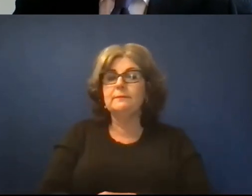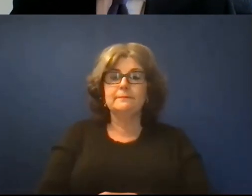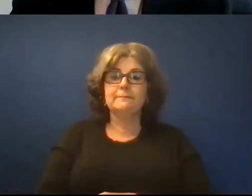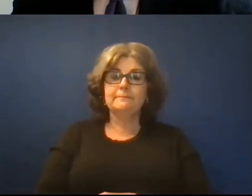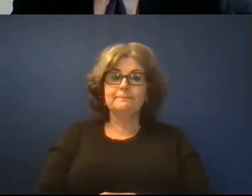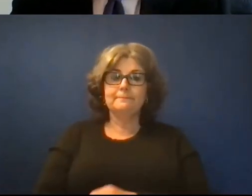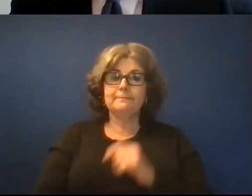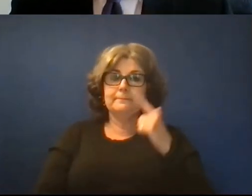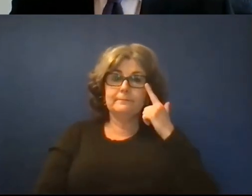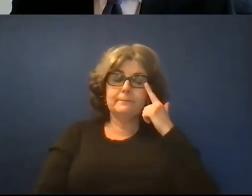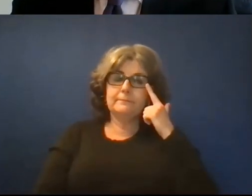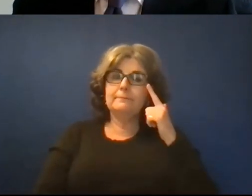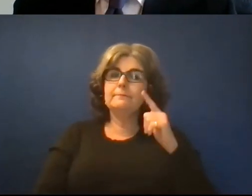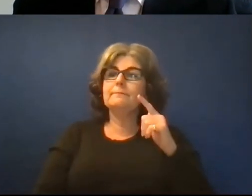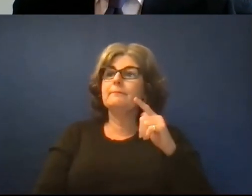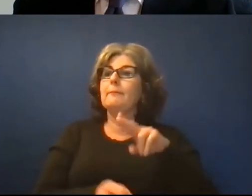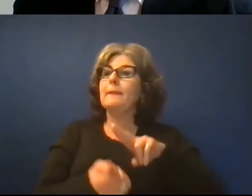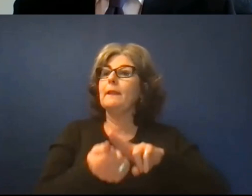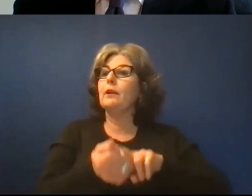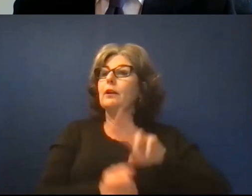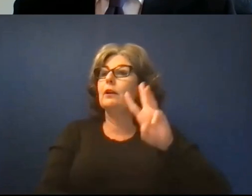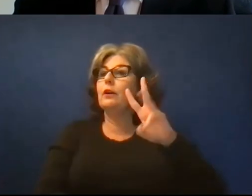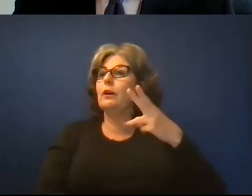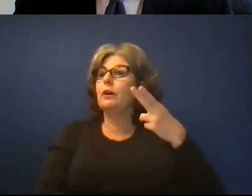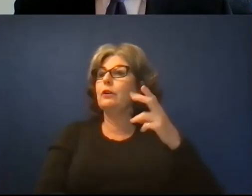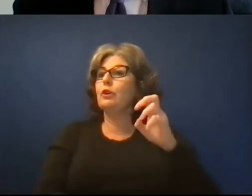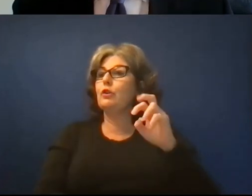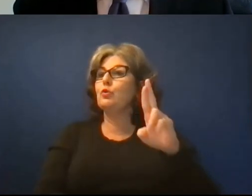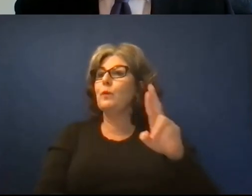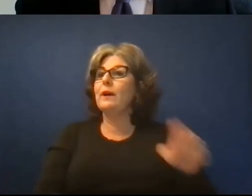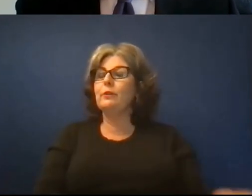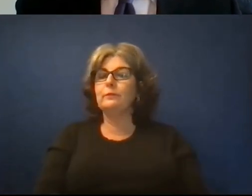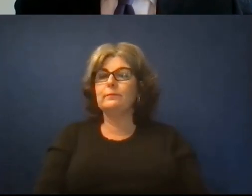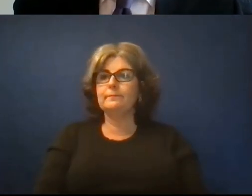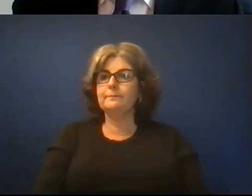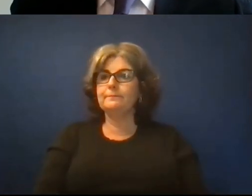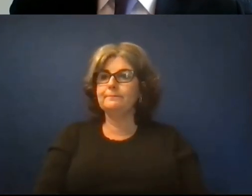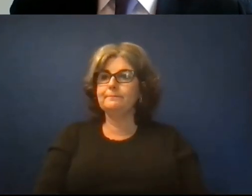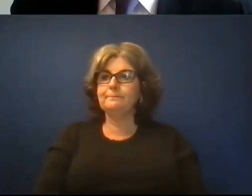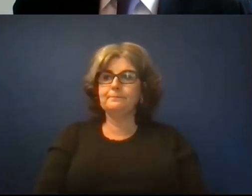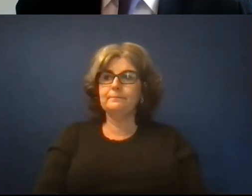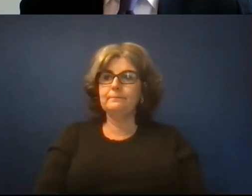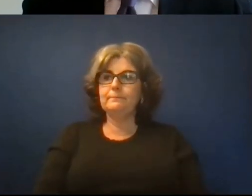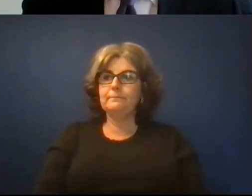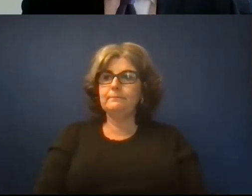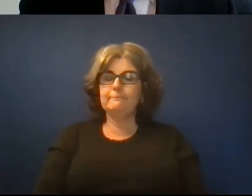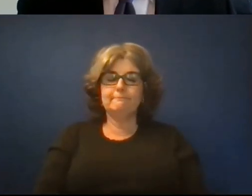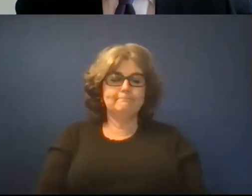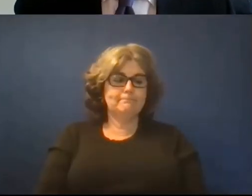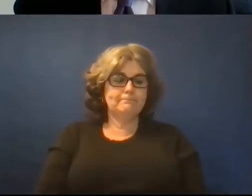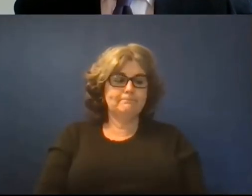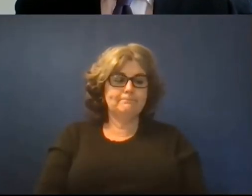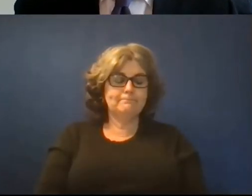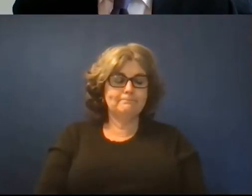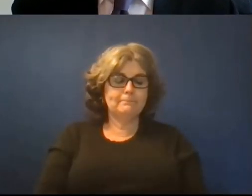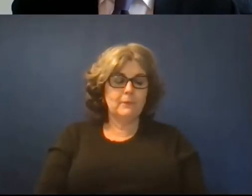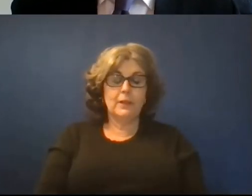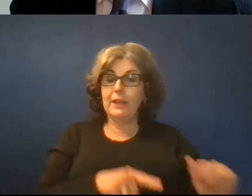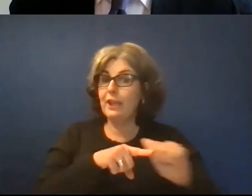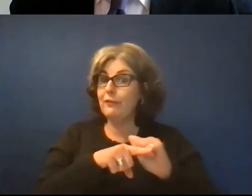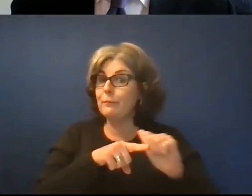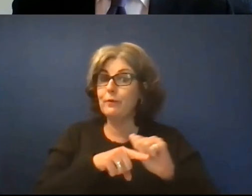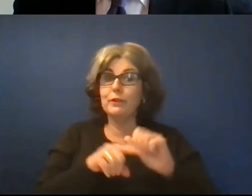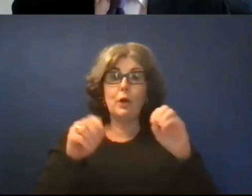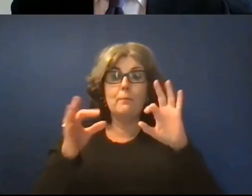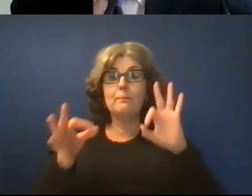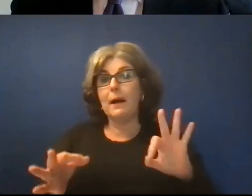other, Nurse Weller, why don't you chime in on that too? You know, this idea, nobody's perfect. Even though you've been trained up and these are